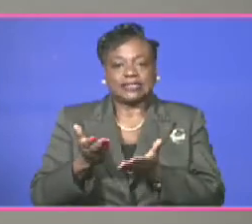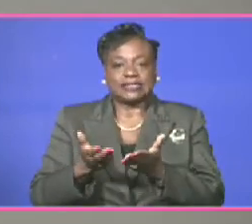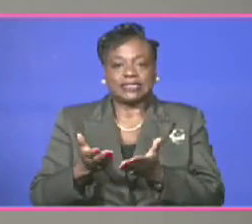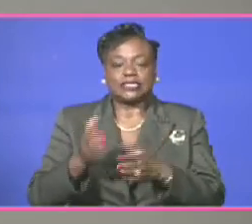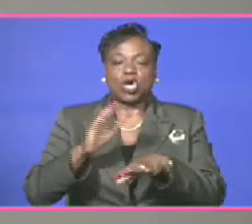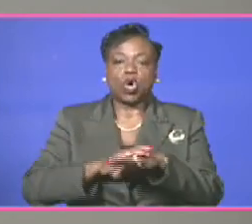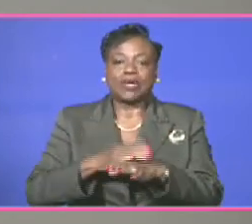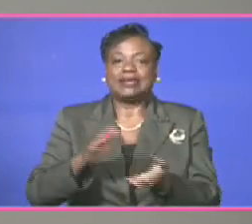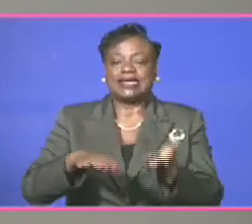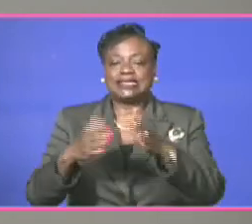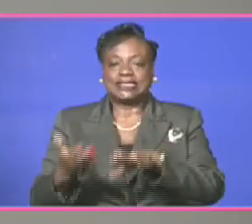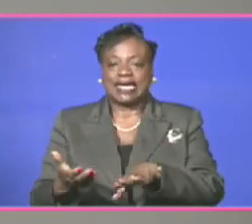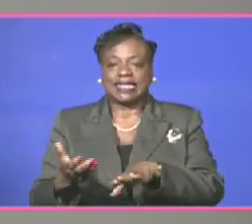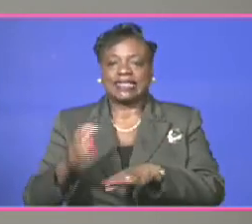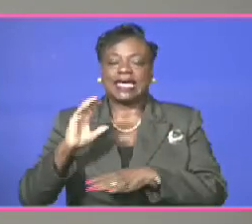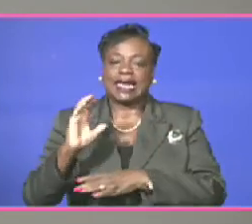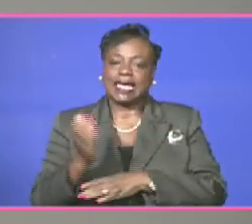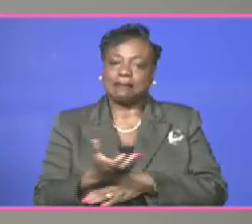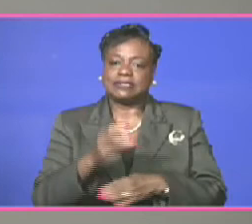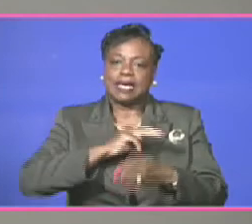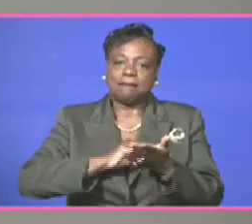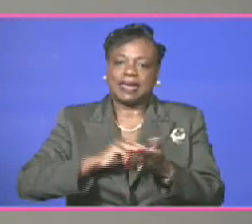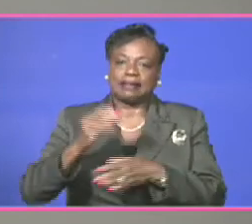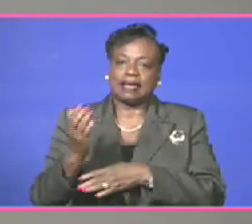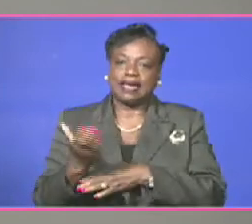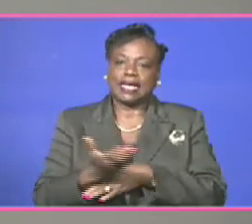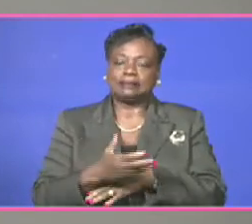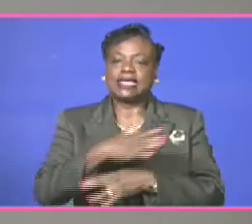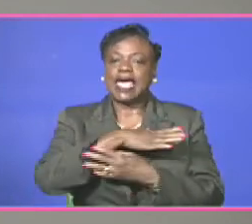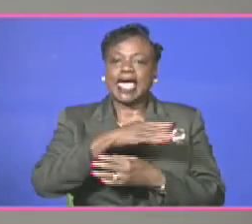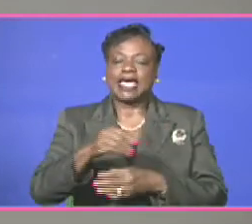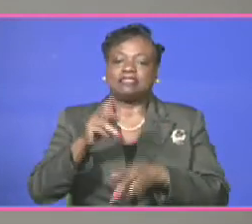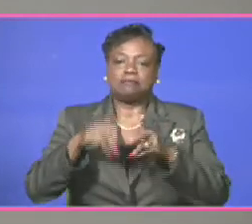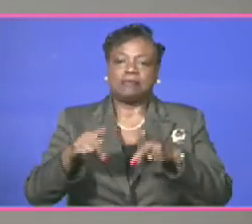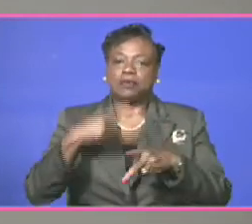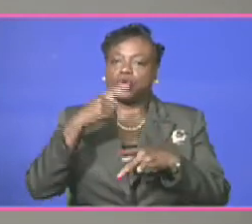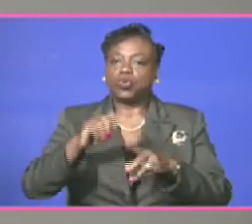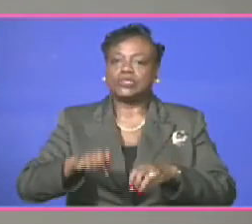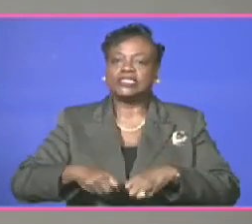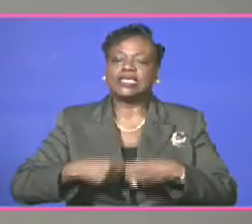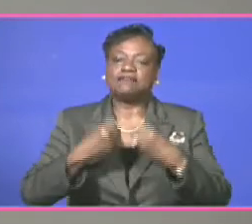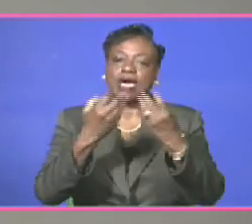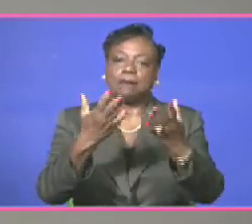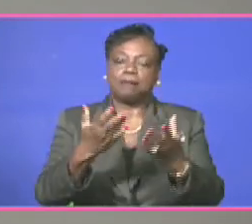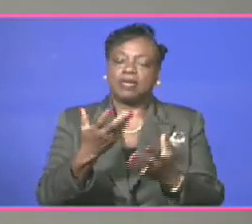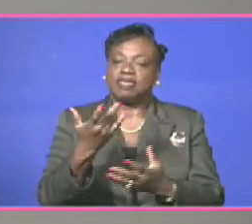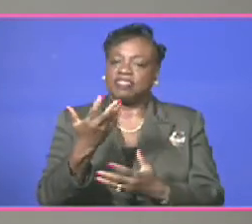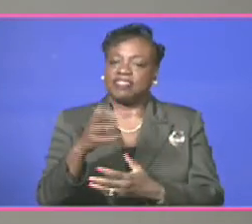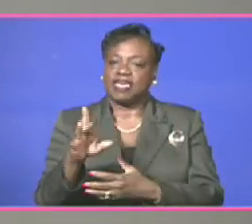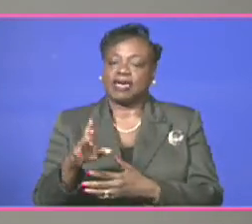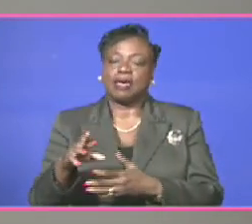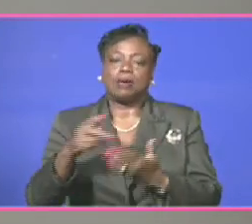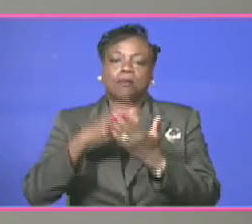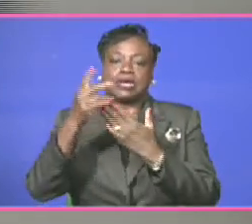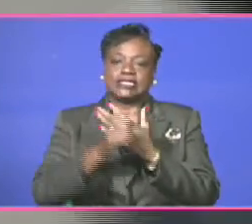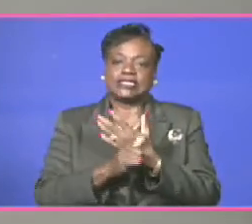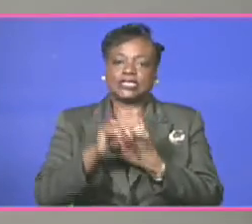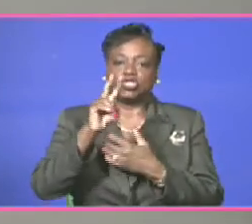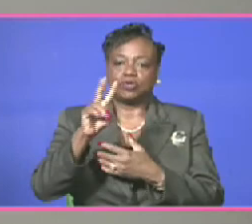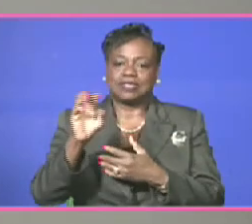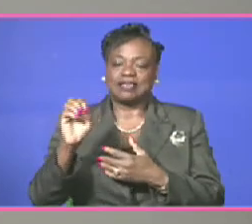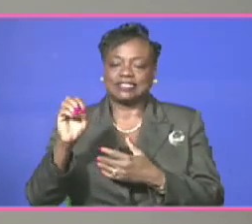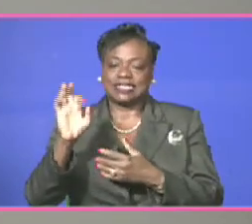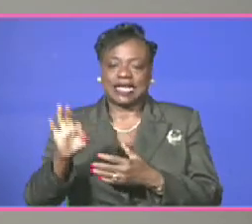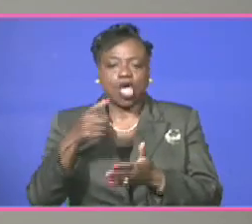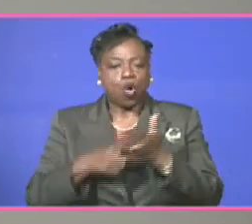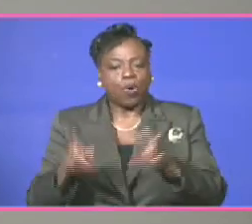medical claims, and clients who surrendered their policies since 2009 when the company went into liquidation. What kind of